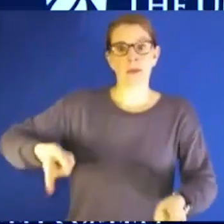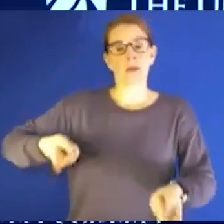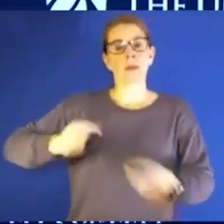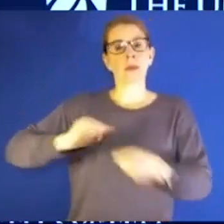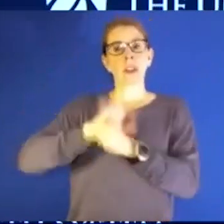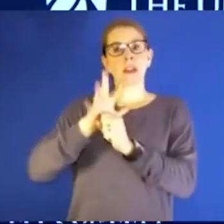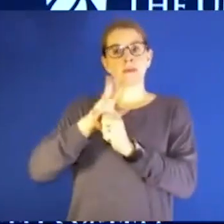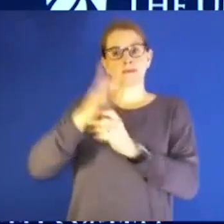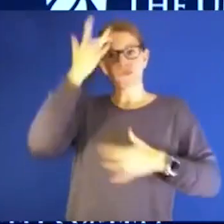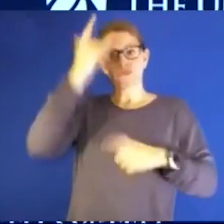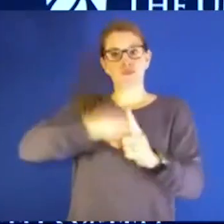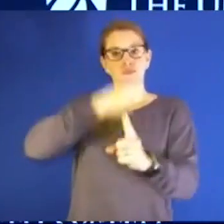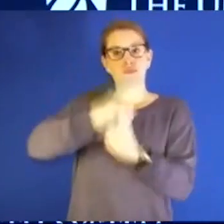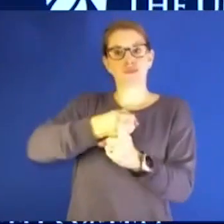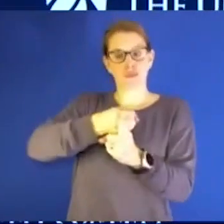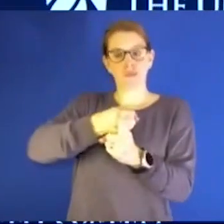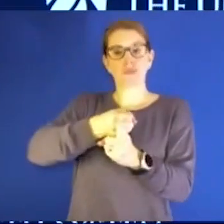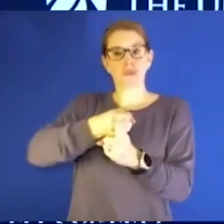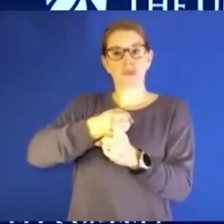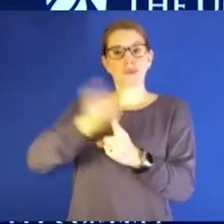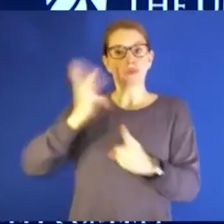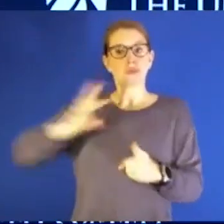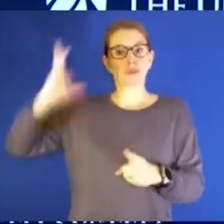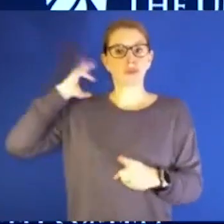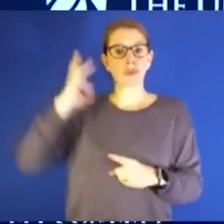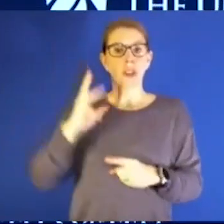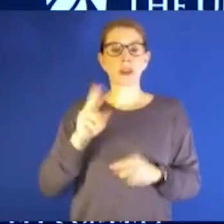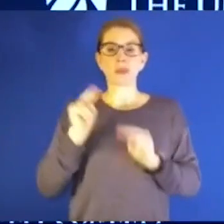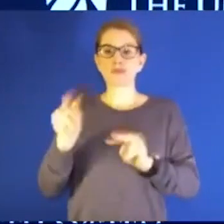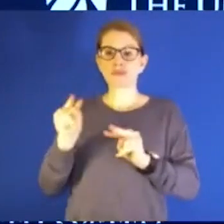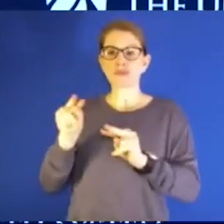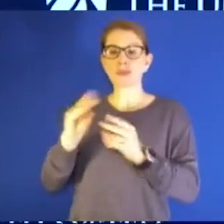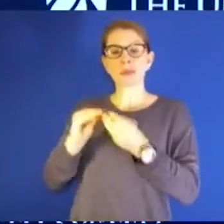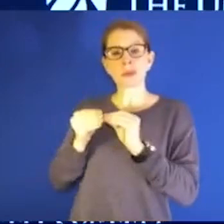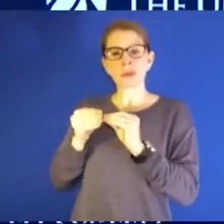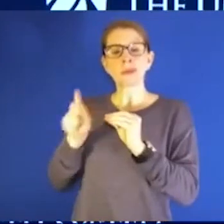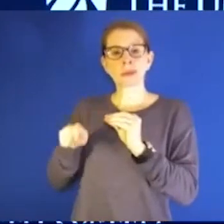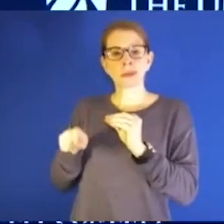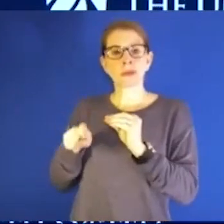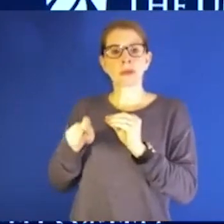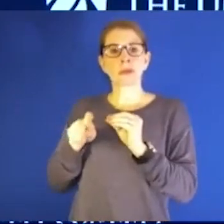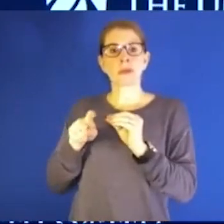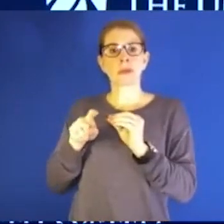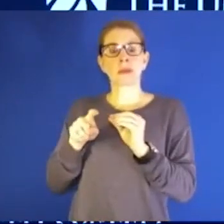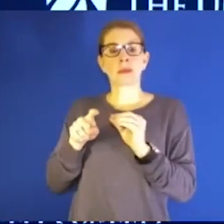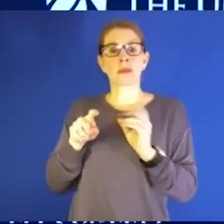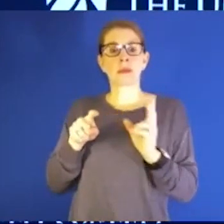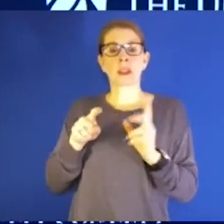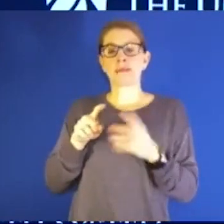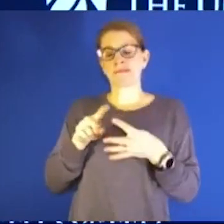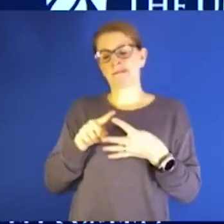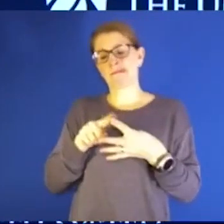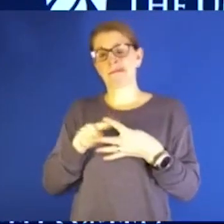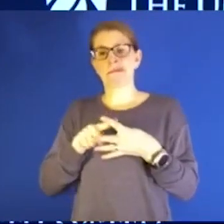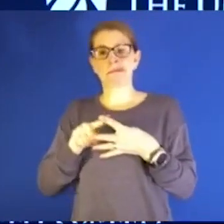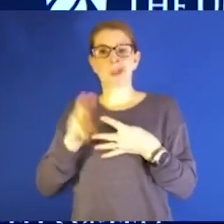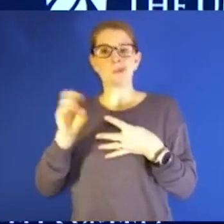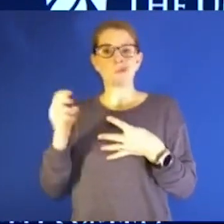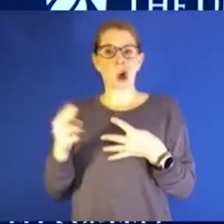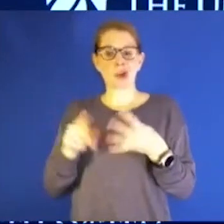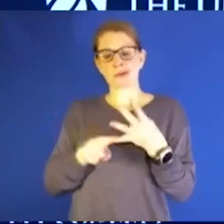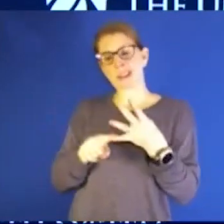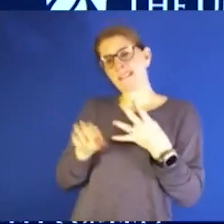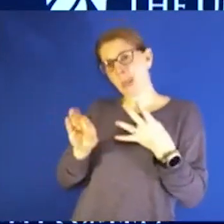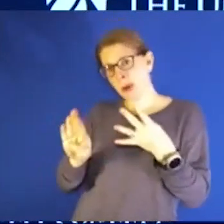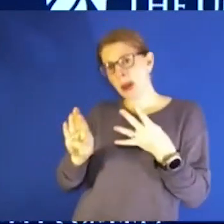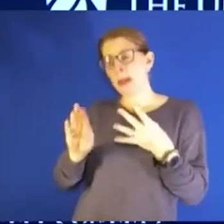a close eye on what numbers do. I don't doubt that we're by the end of February, early March, we're going to see the relaxing of a lot of mask mandates.